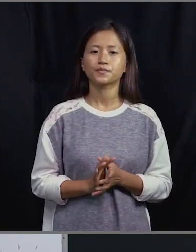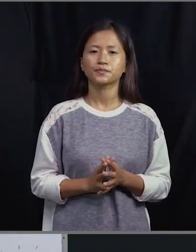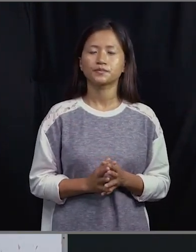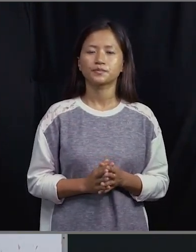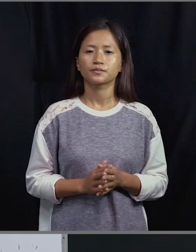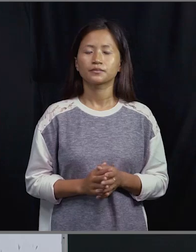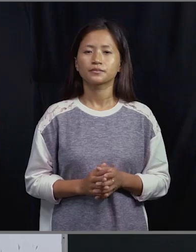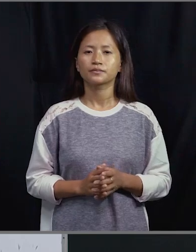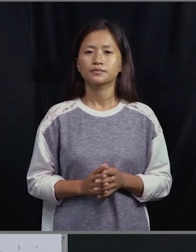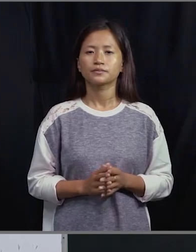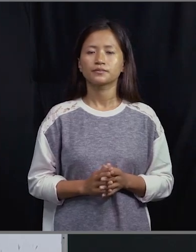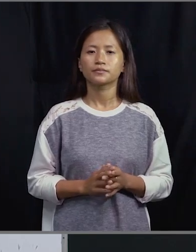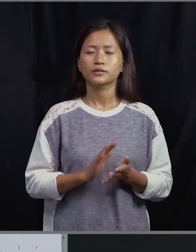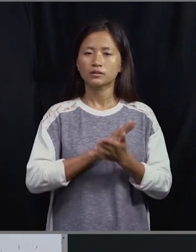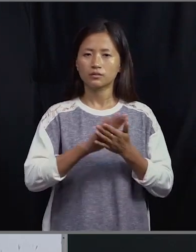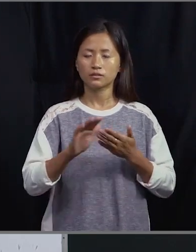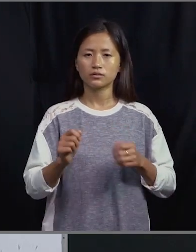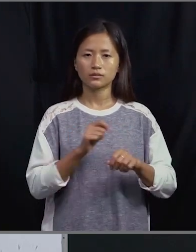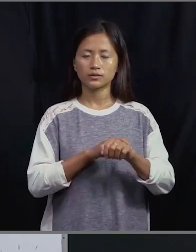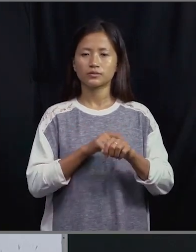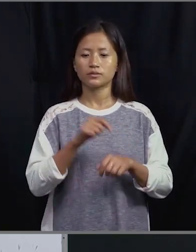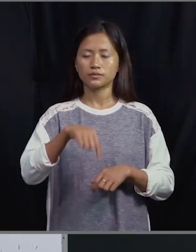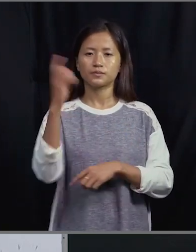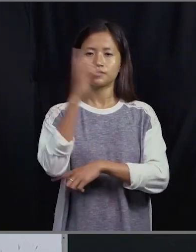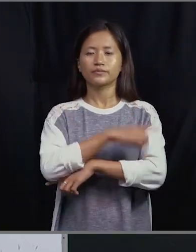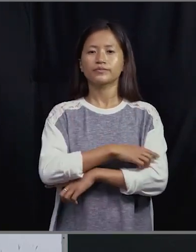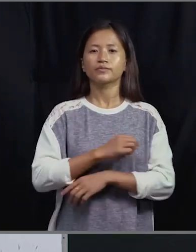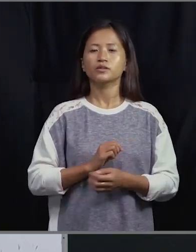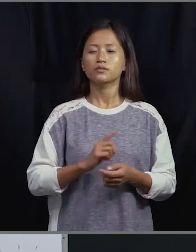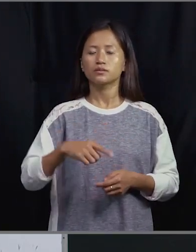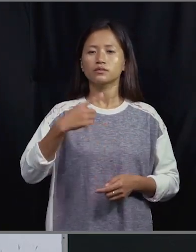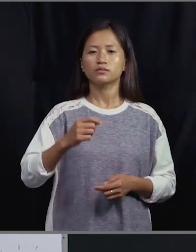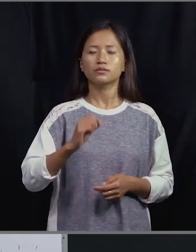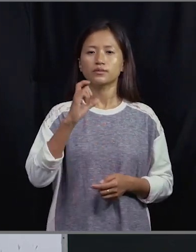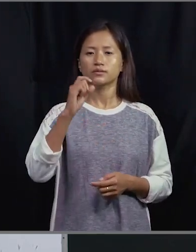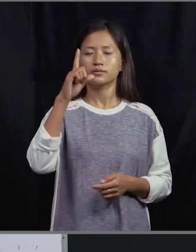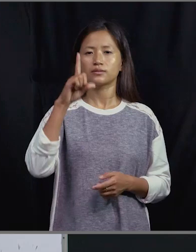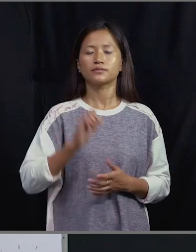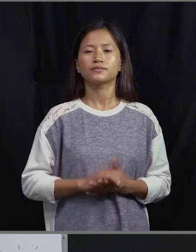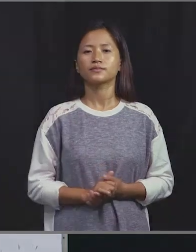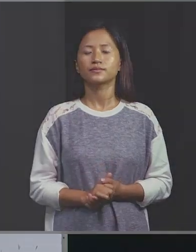So that is all the time we have for today. Let's continue in the next class.